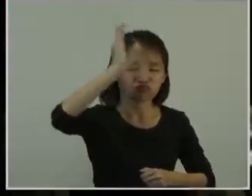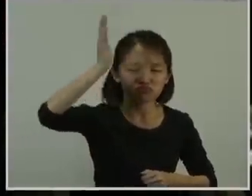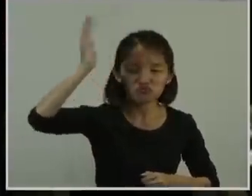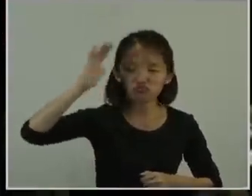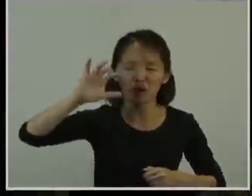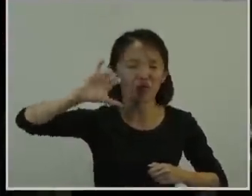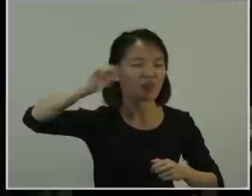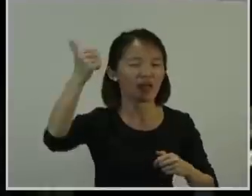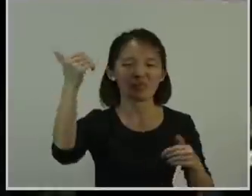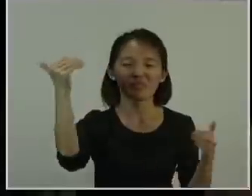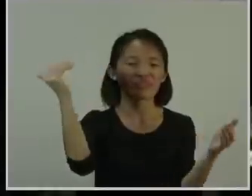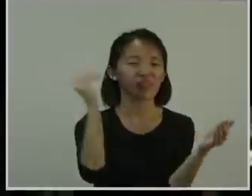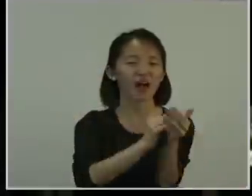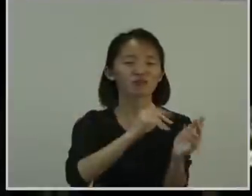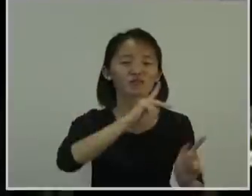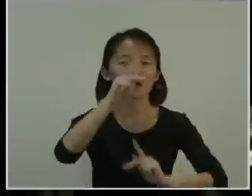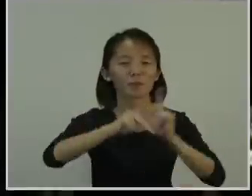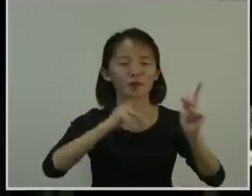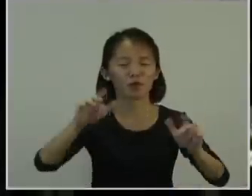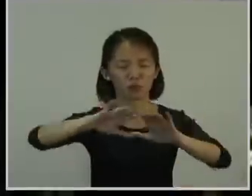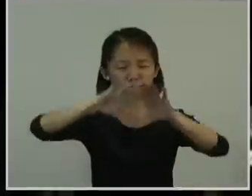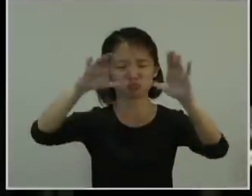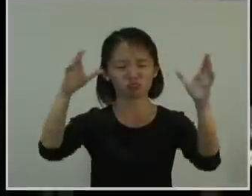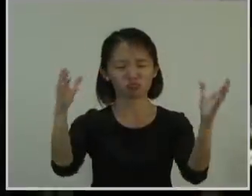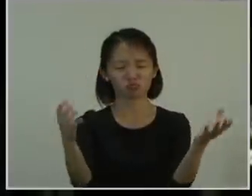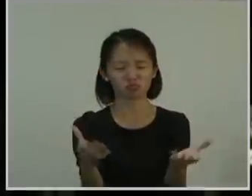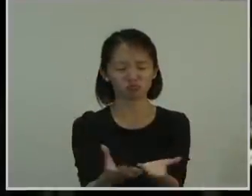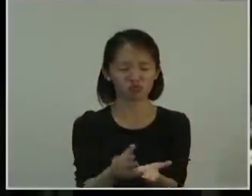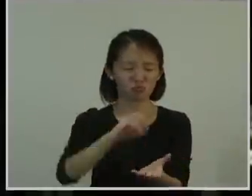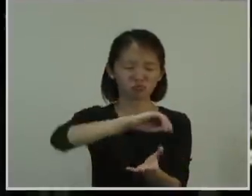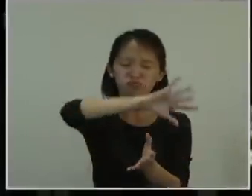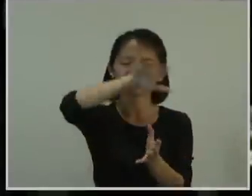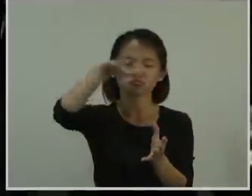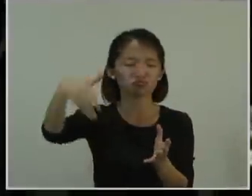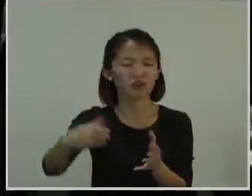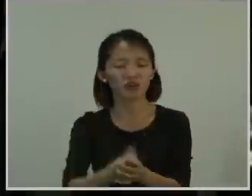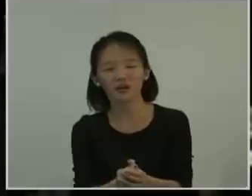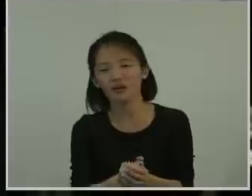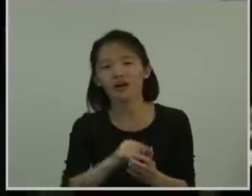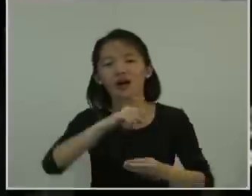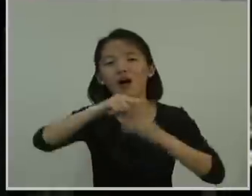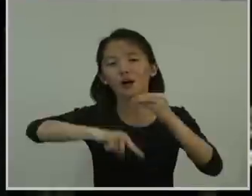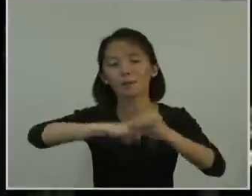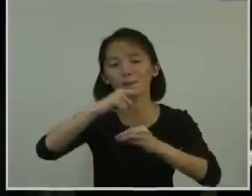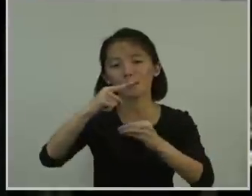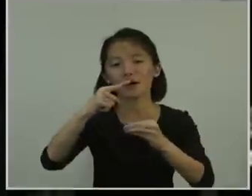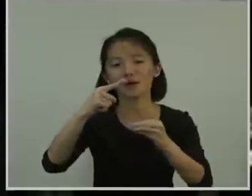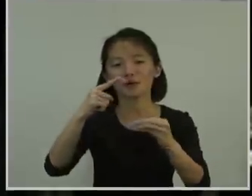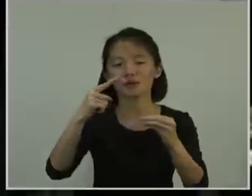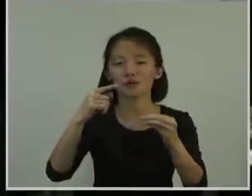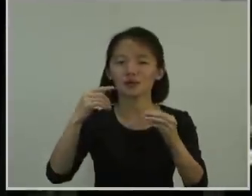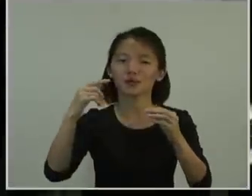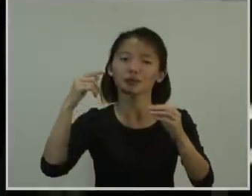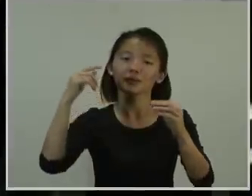of people all over the world about this message of